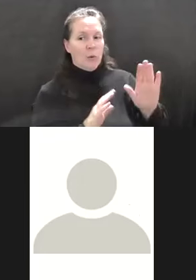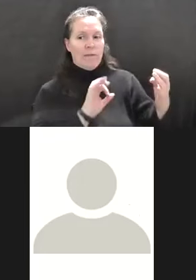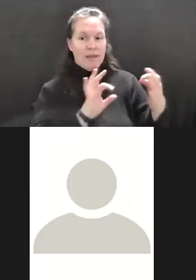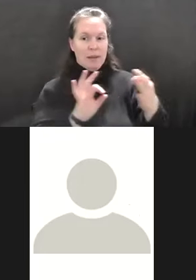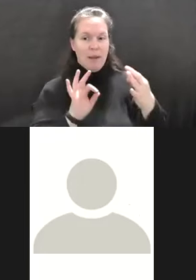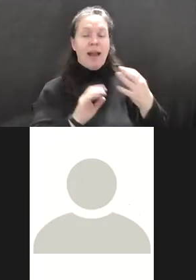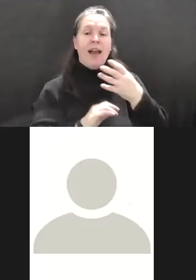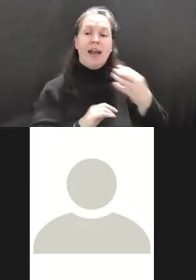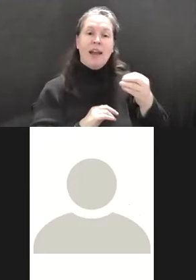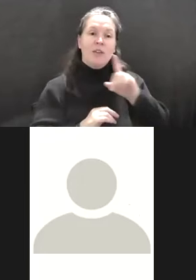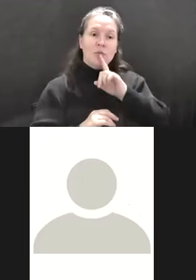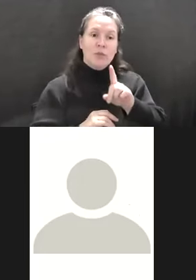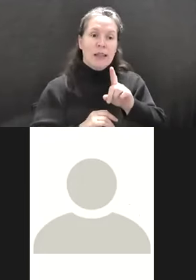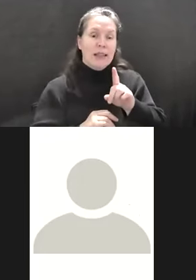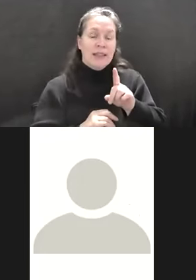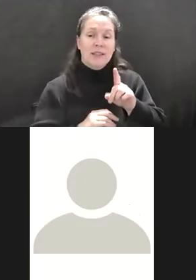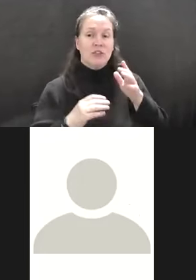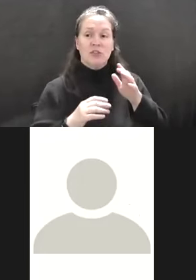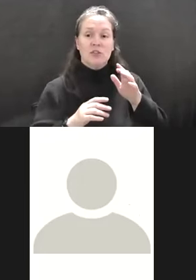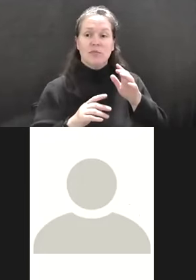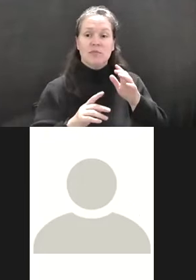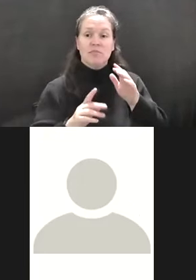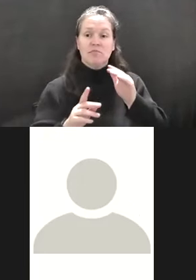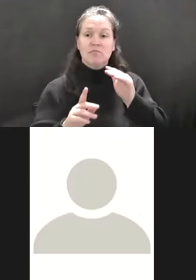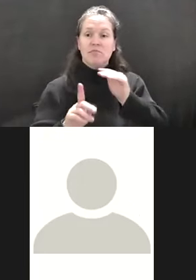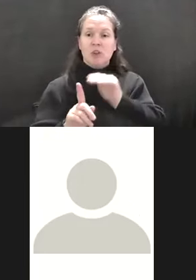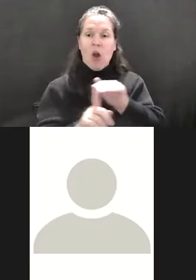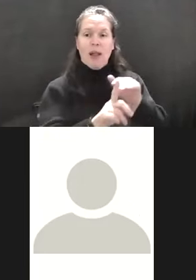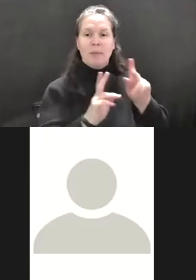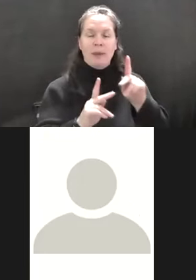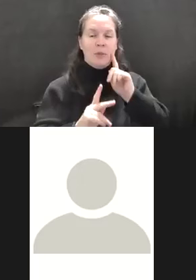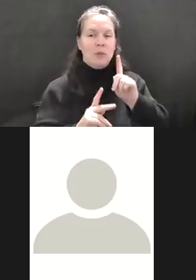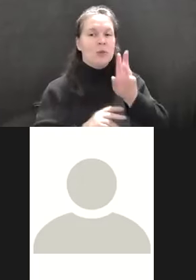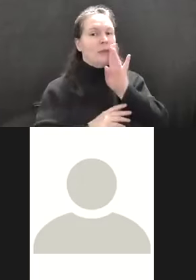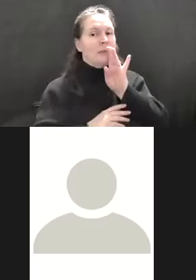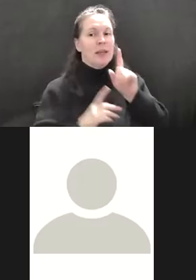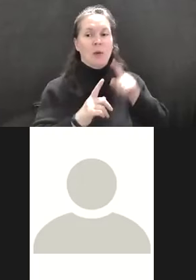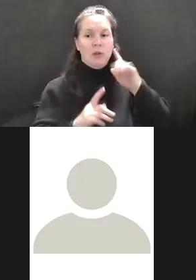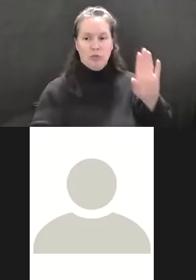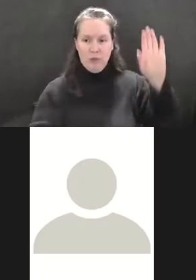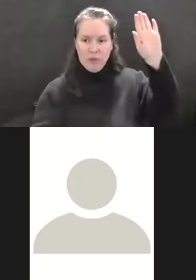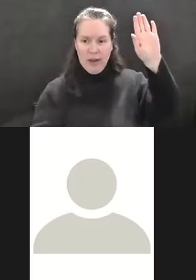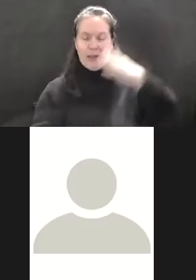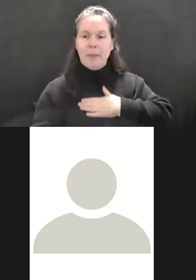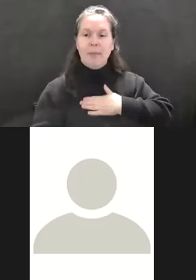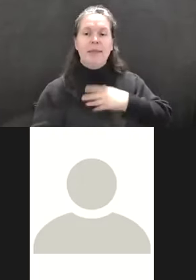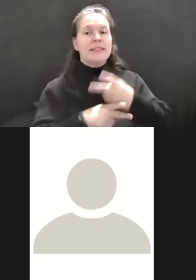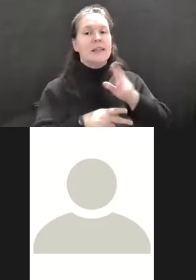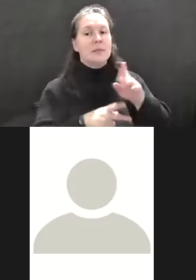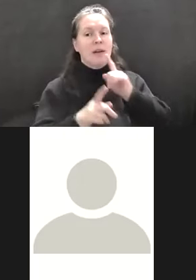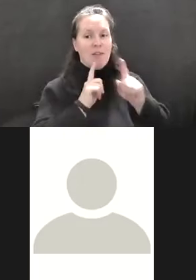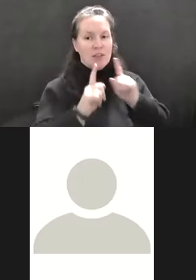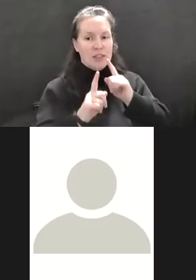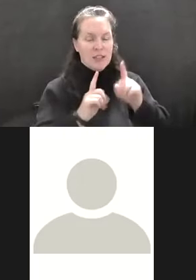and really just call on some people to speak when you raise your hand. Remember, please keep the conversation